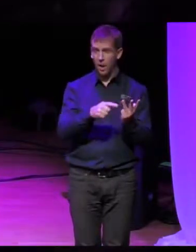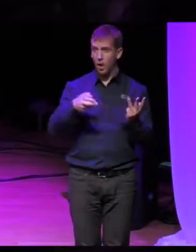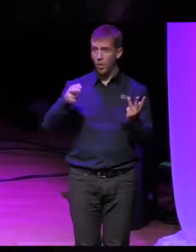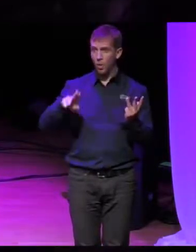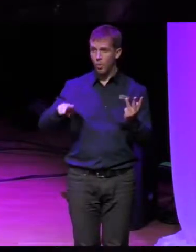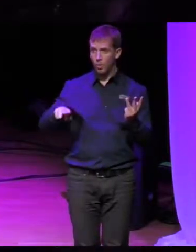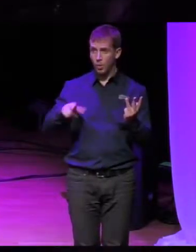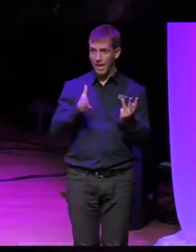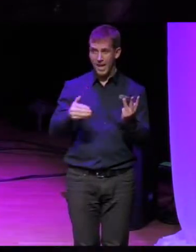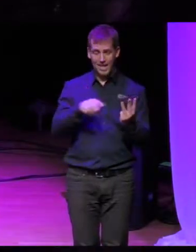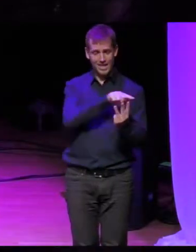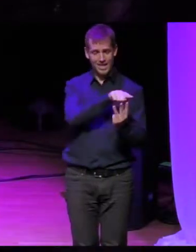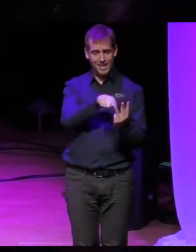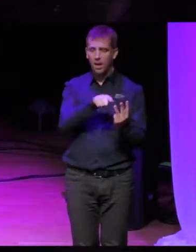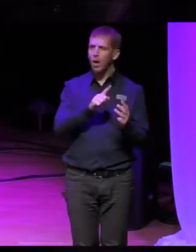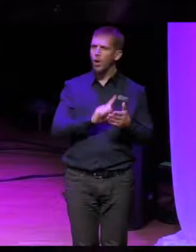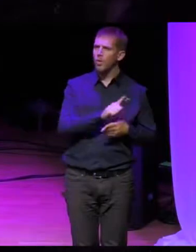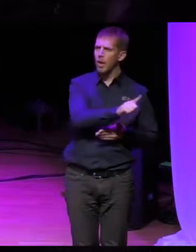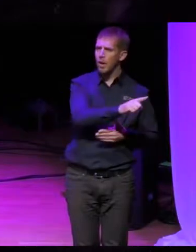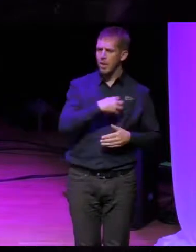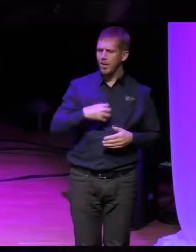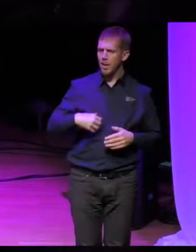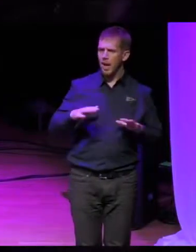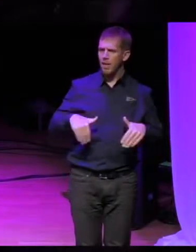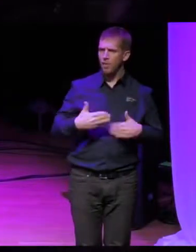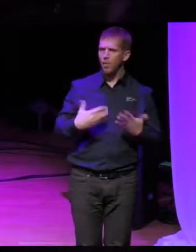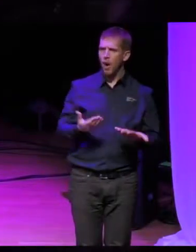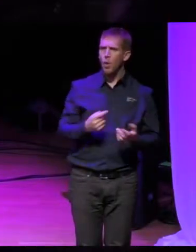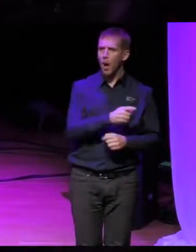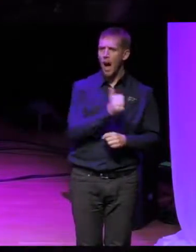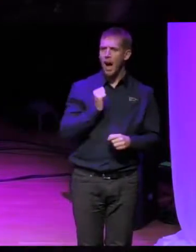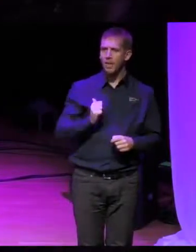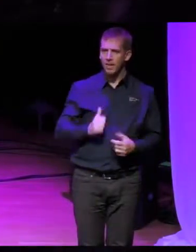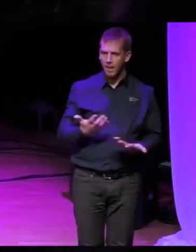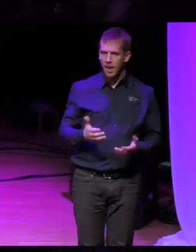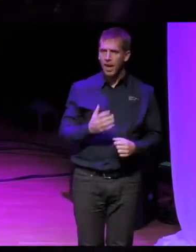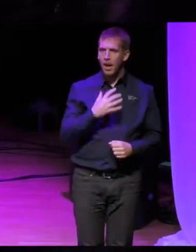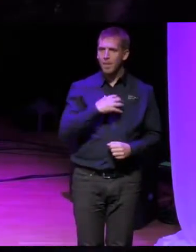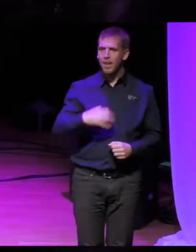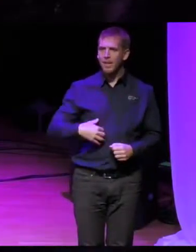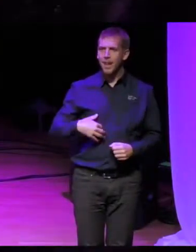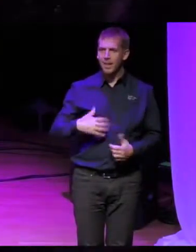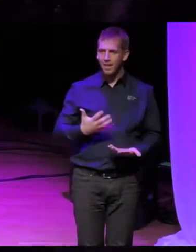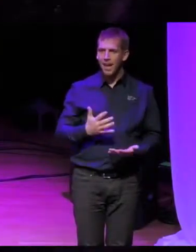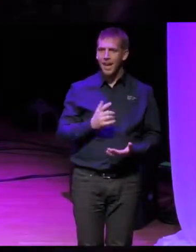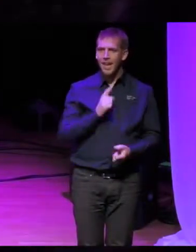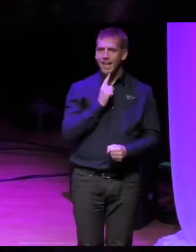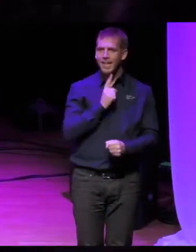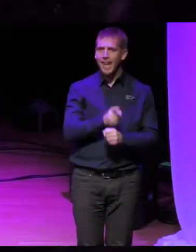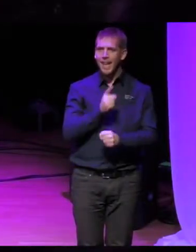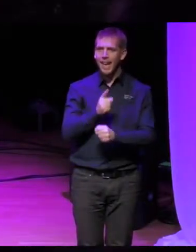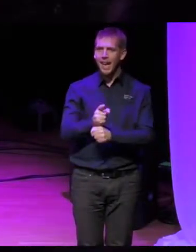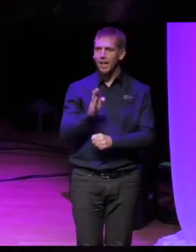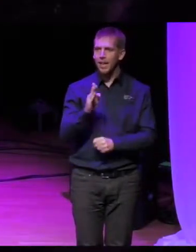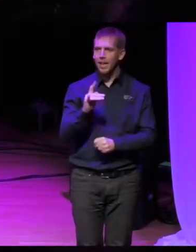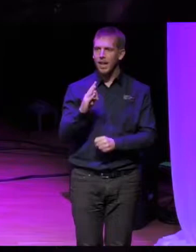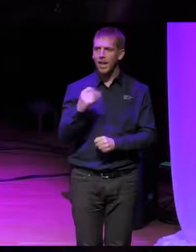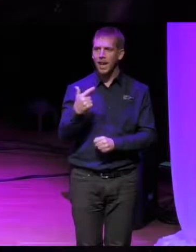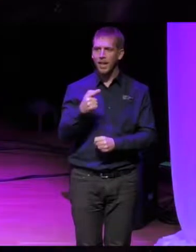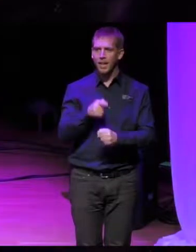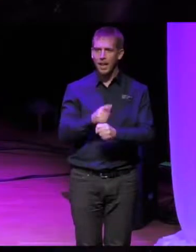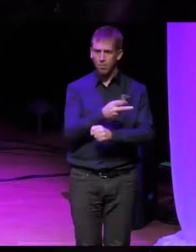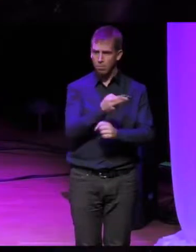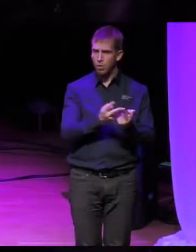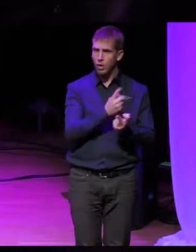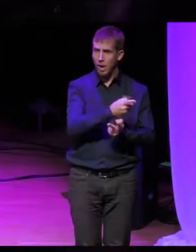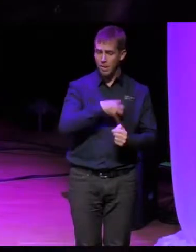much of what the Trump administration has done this year has been done through executive order, meaning the president signs an executive